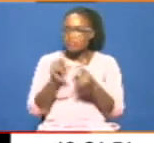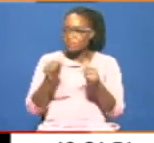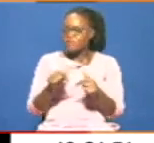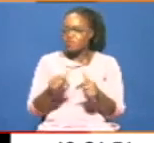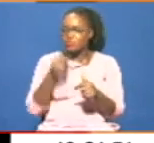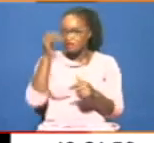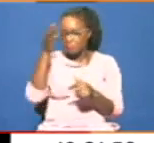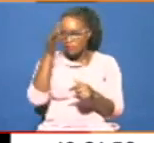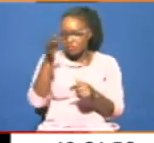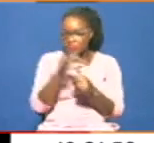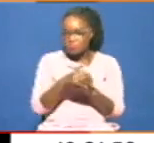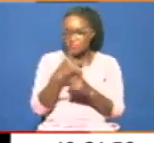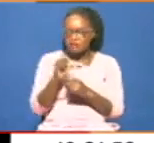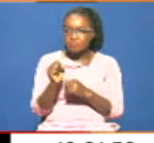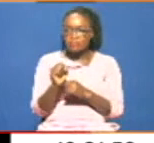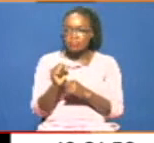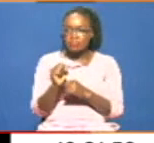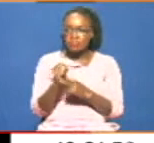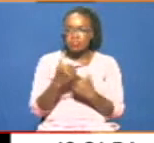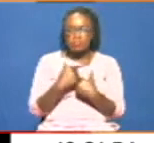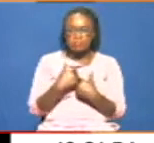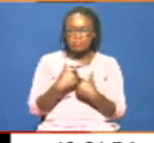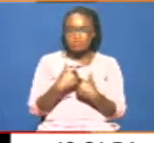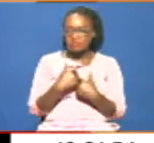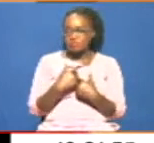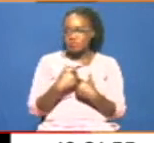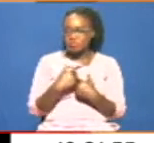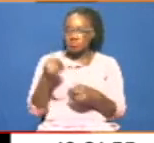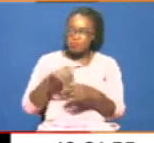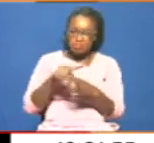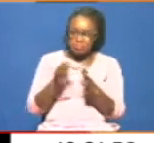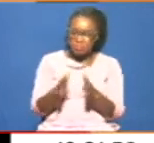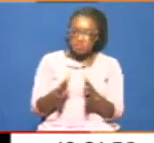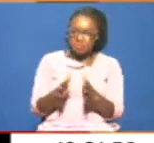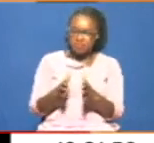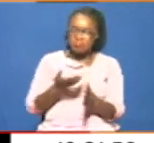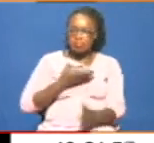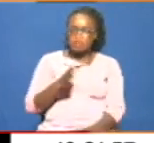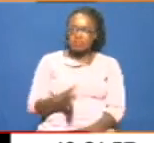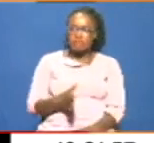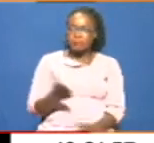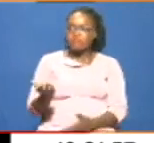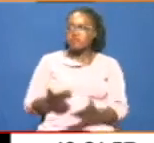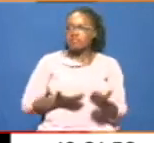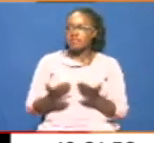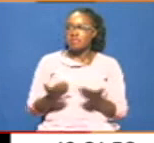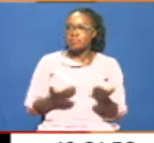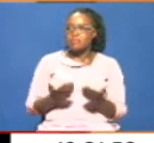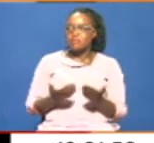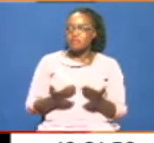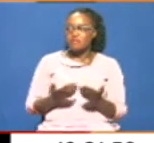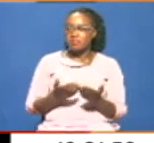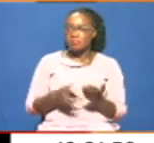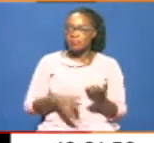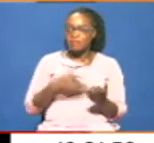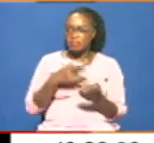future. So, but we have to, our investors, the owners of the business need to feel confidence